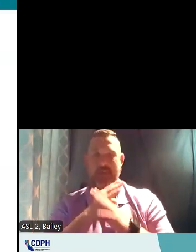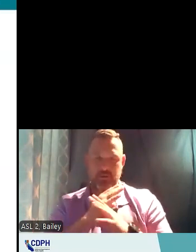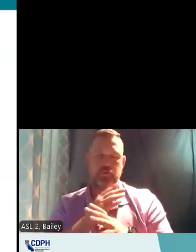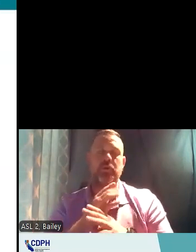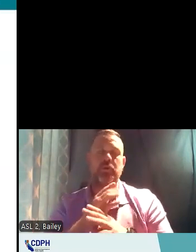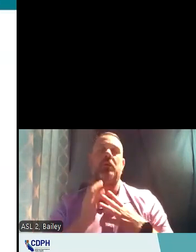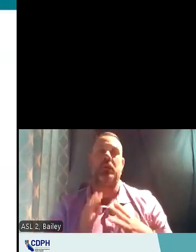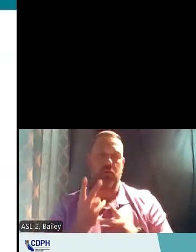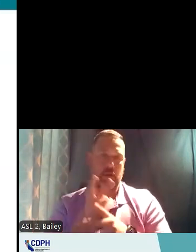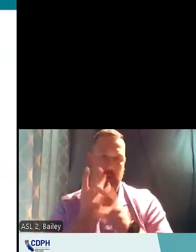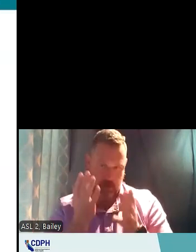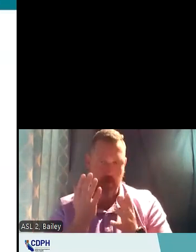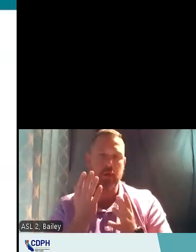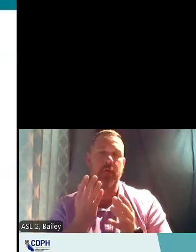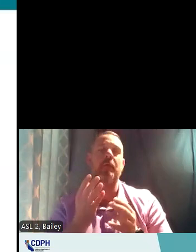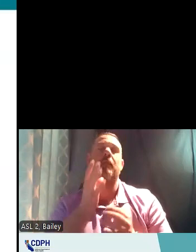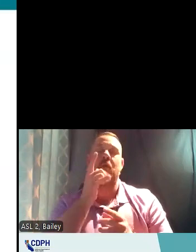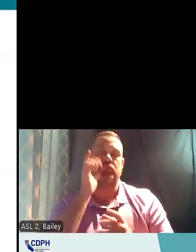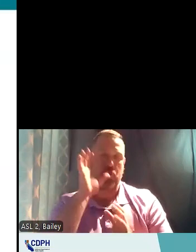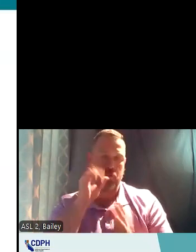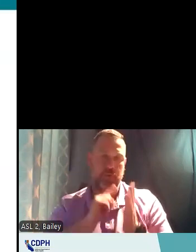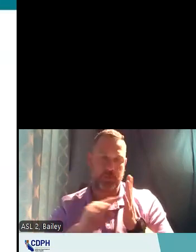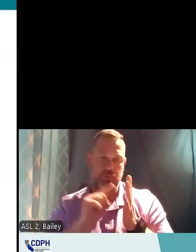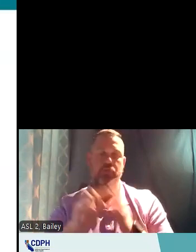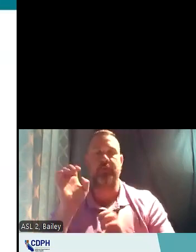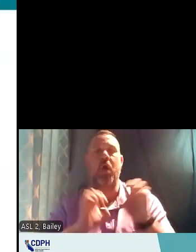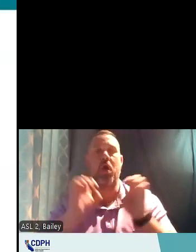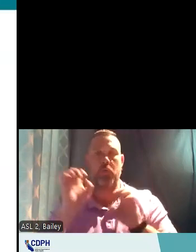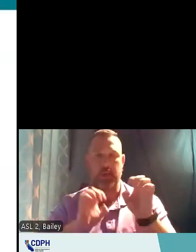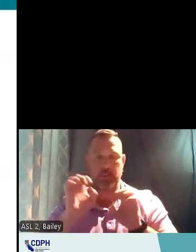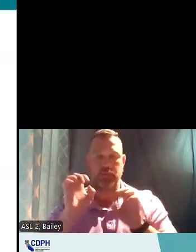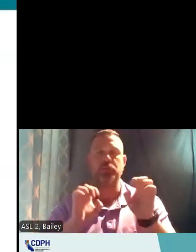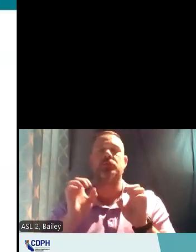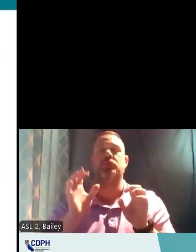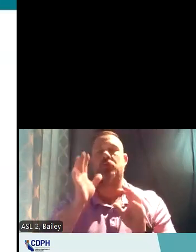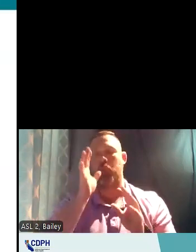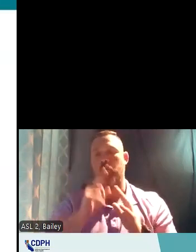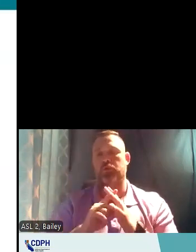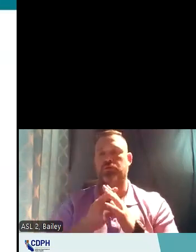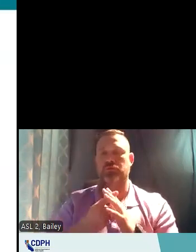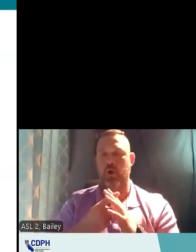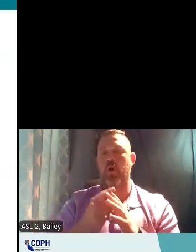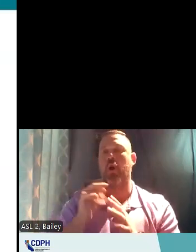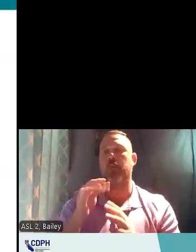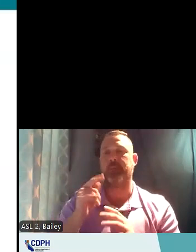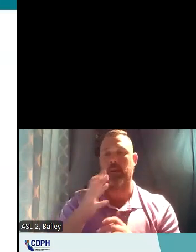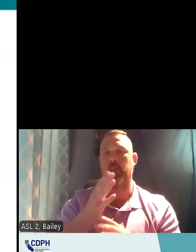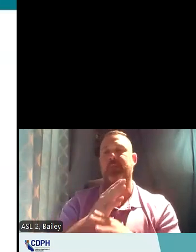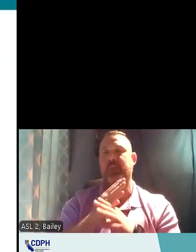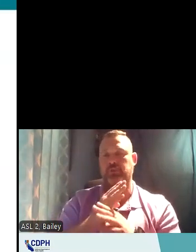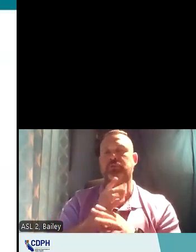and caregiving, as well as research and evaluation. So I'll start with our updates in our prevention